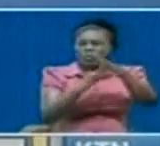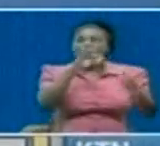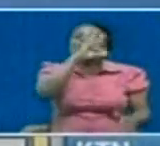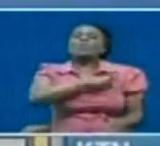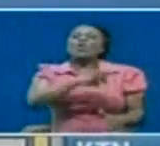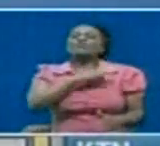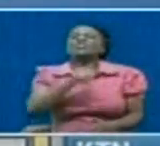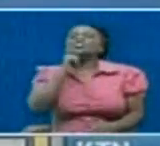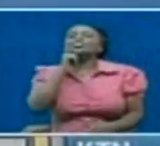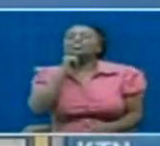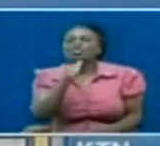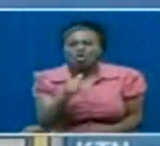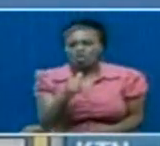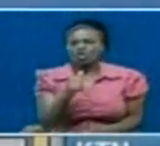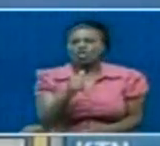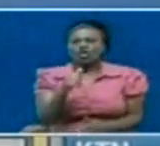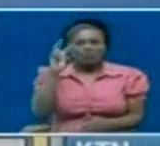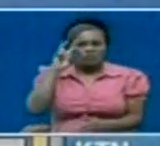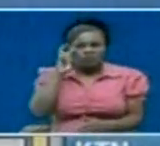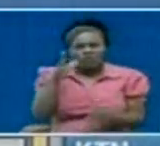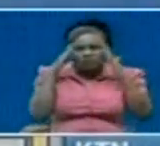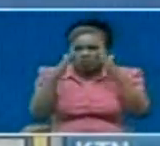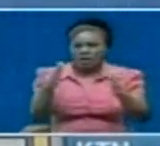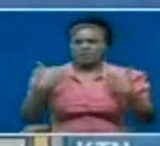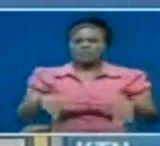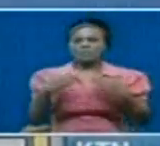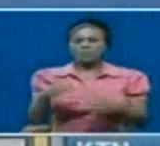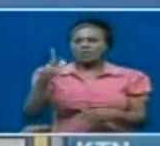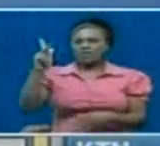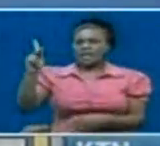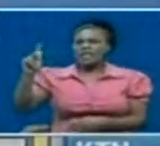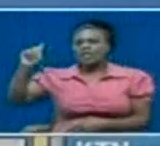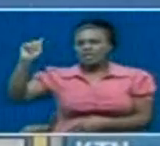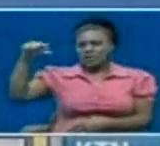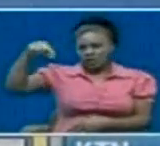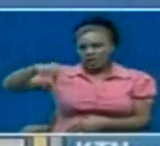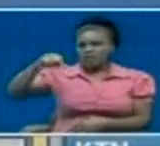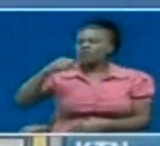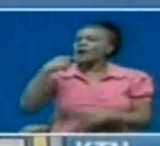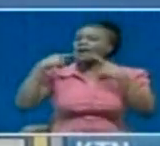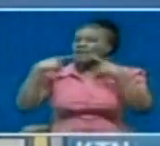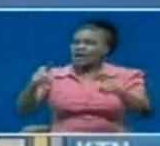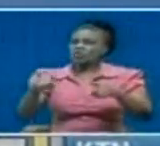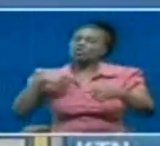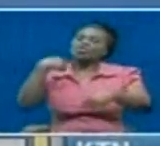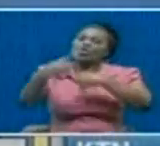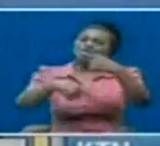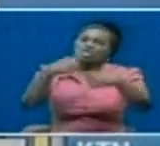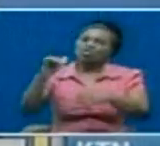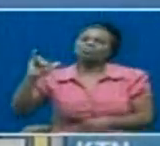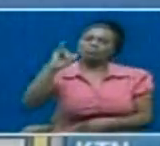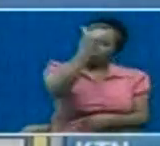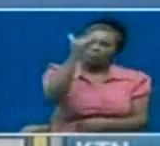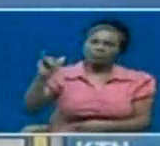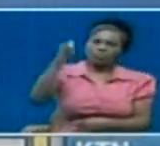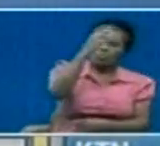than halting flights to West African countries. All this came as KQ announced it will maintain its flight to the troubled region.